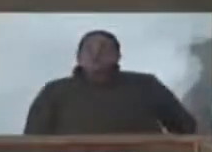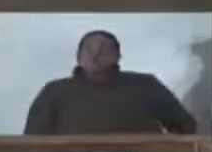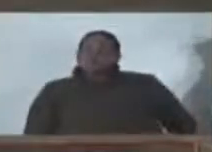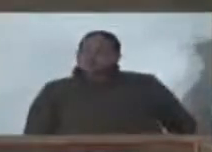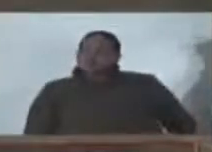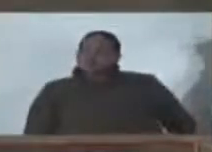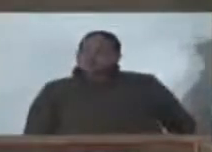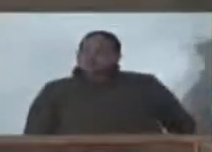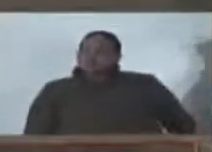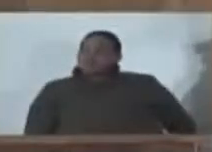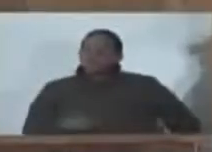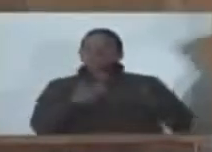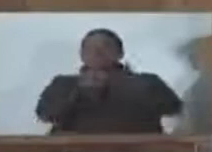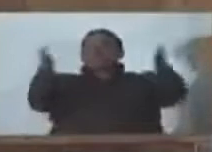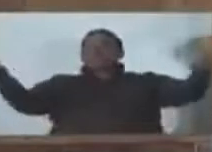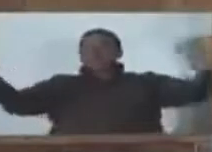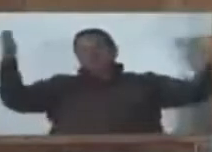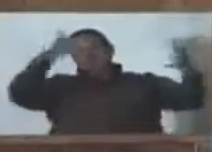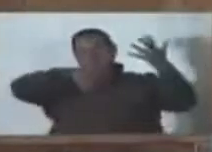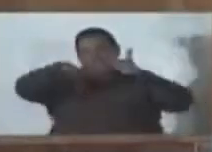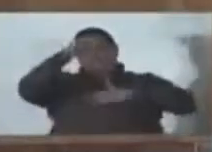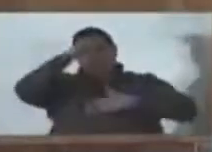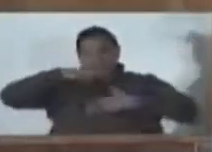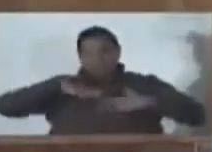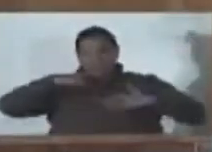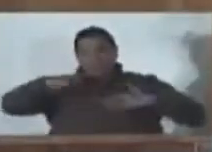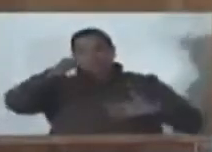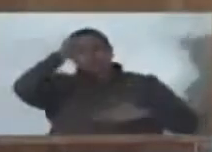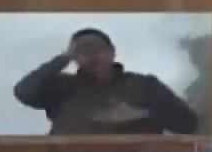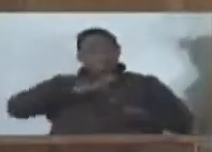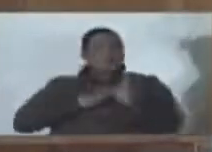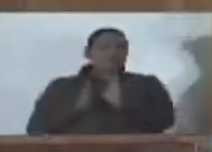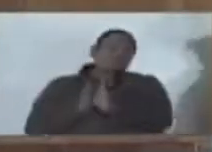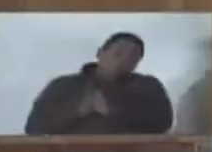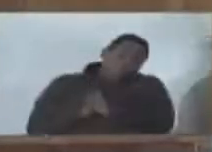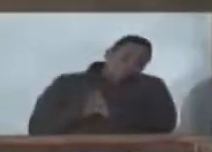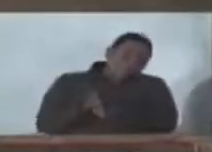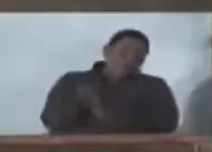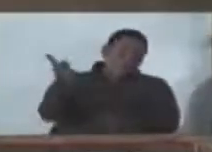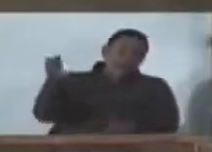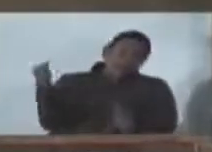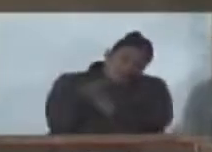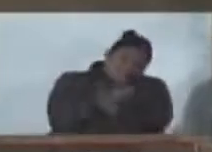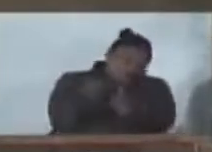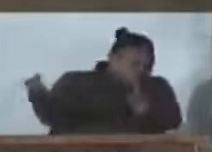and to the wider society, men are the main perpetrators of the